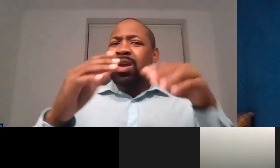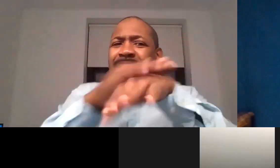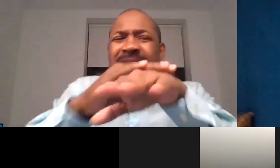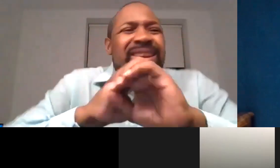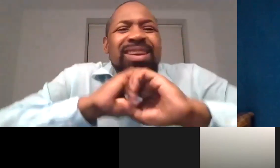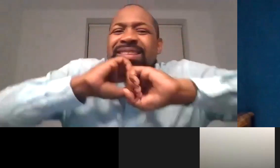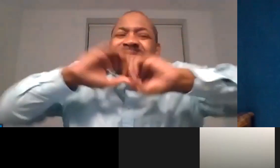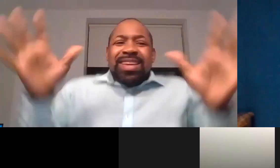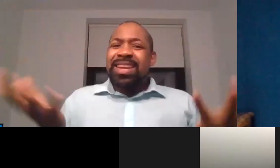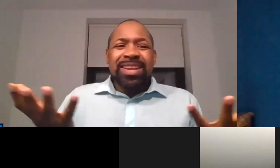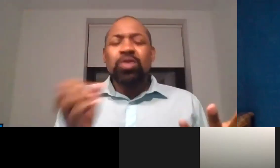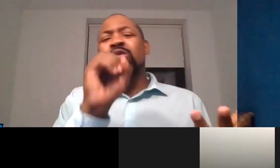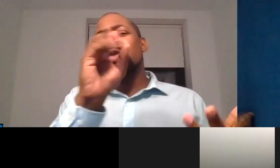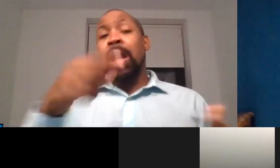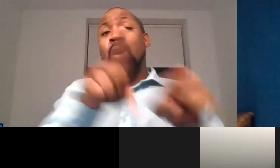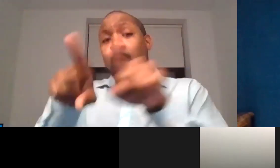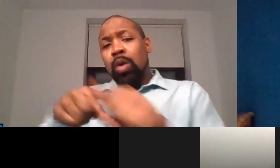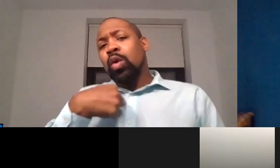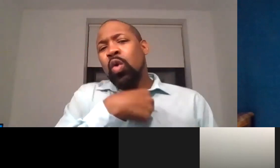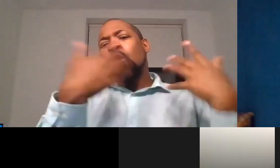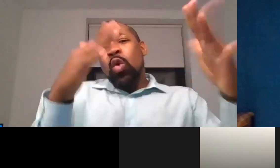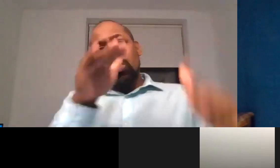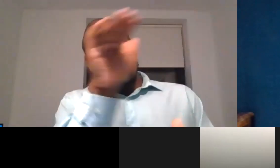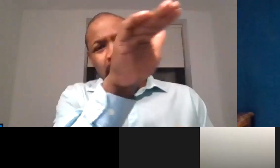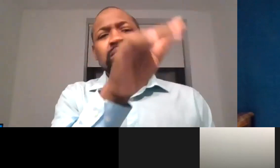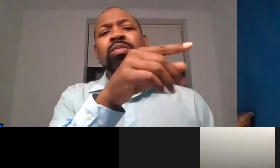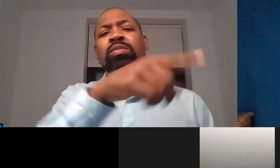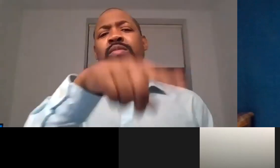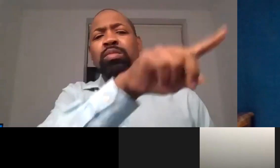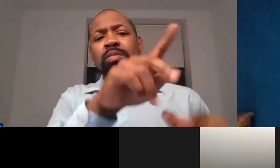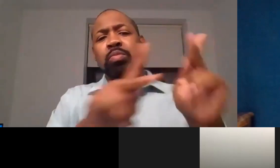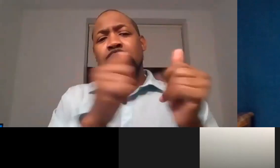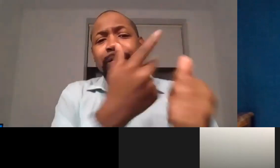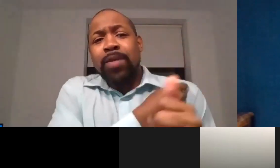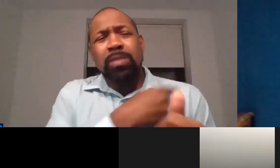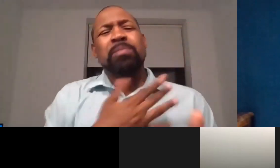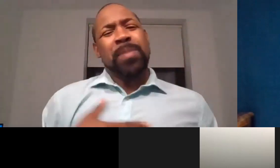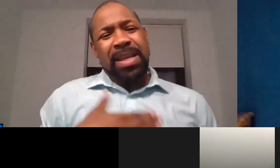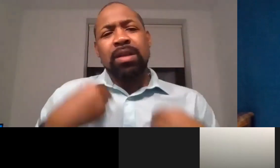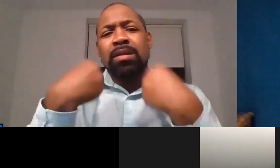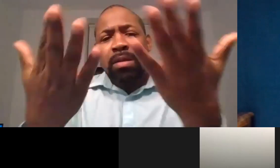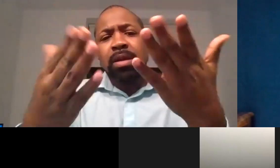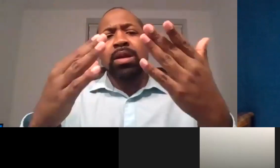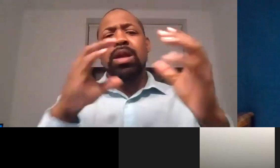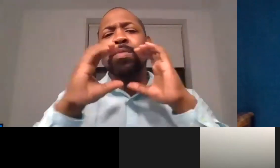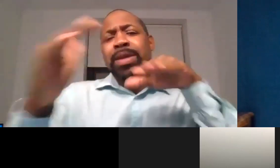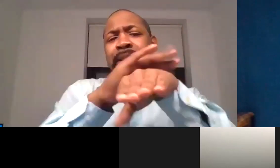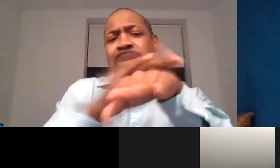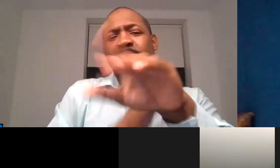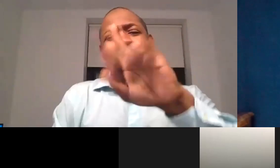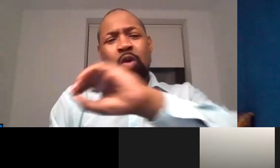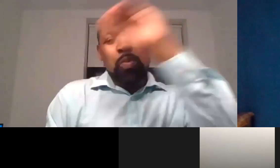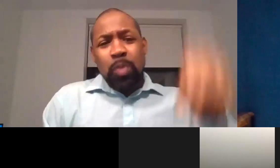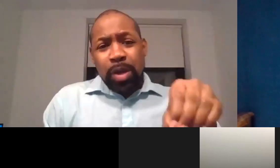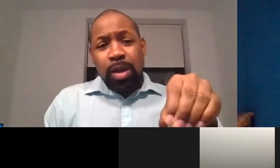us? So there's been no communication, no access for that. So I also told the people